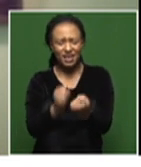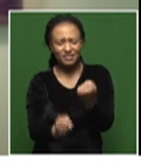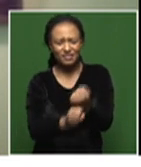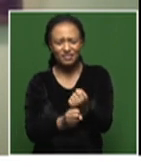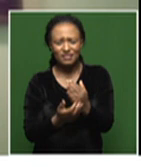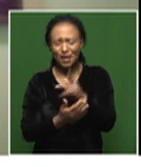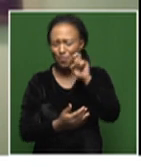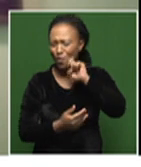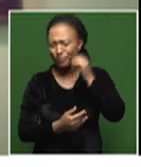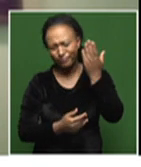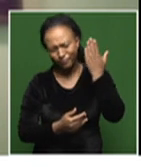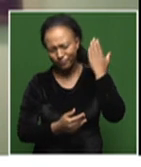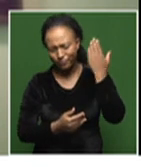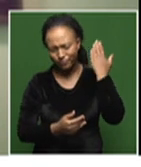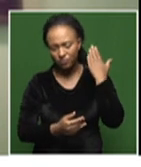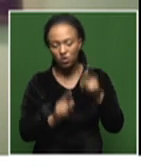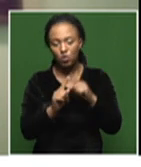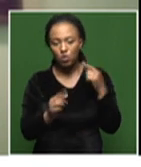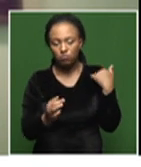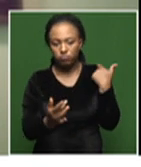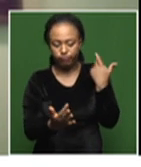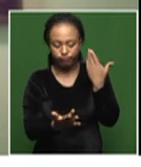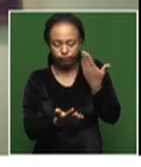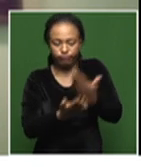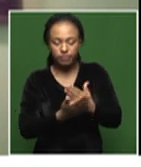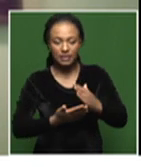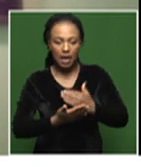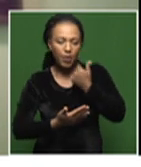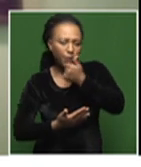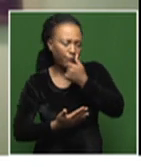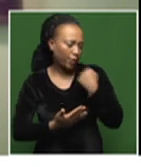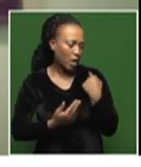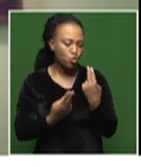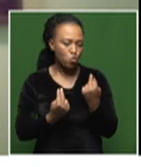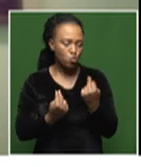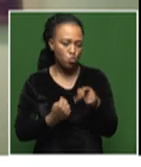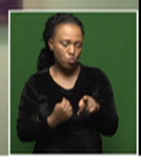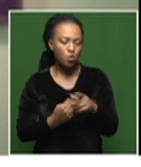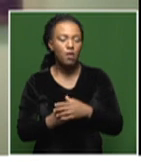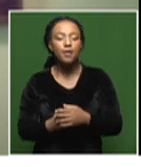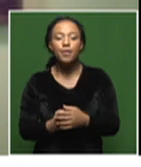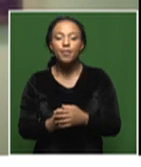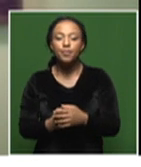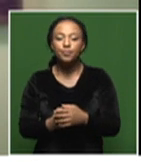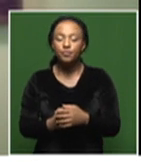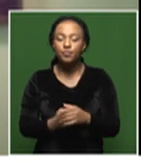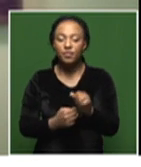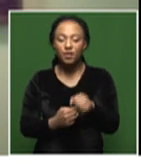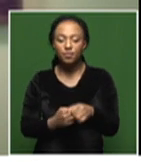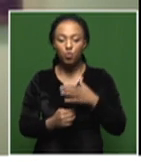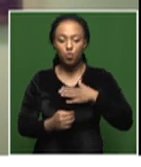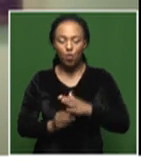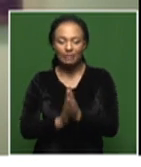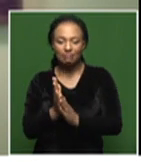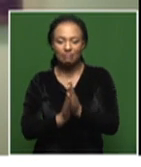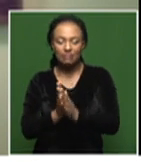late 19th century all the way through to very recently produced contemporary work. We always like to say it